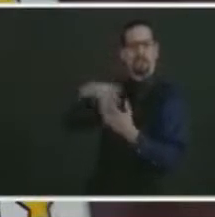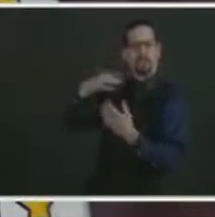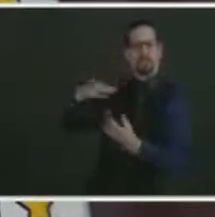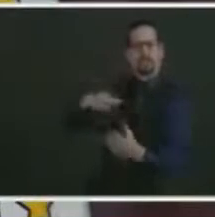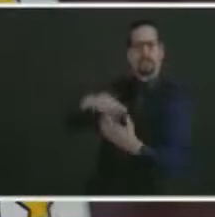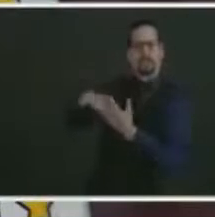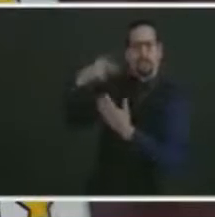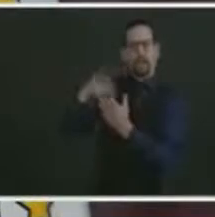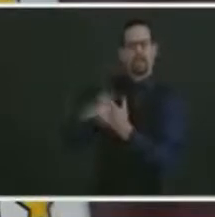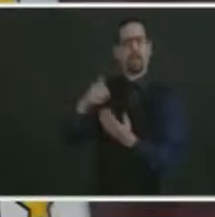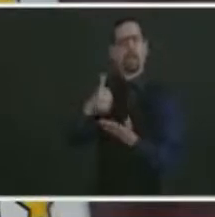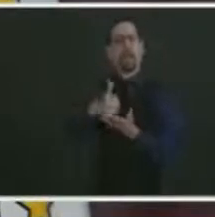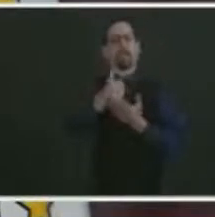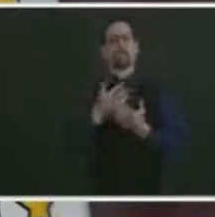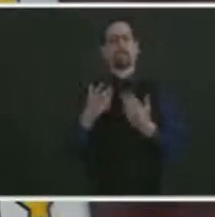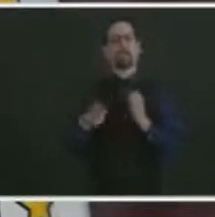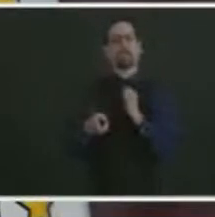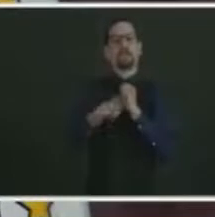savings.